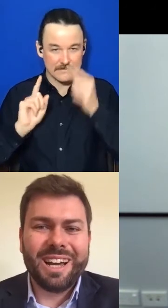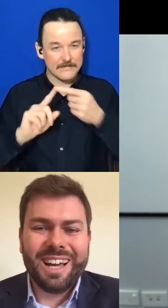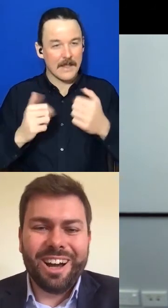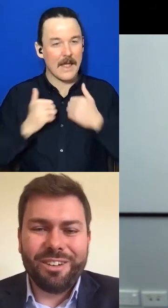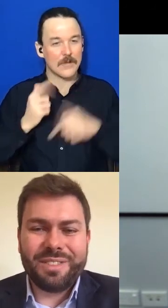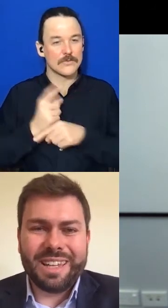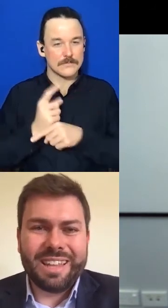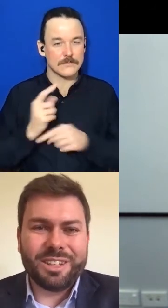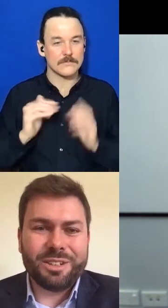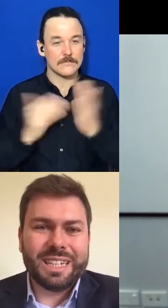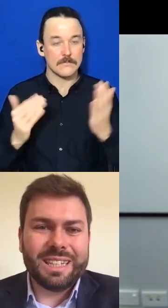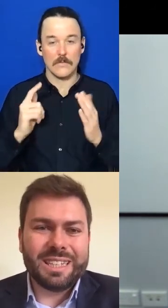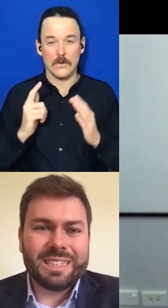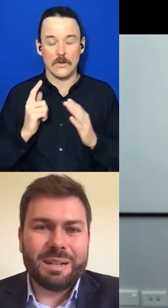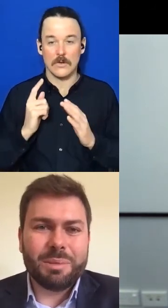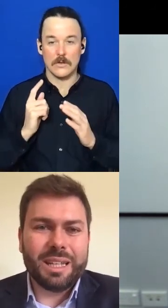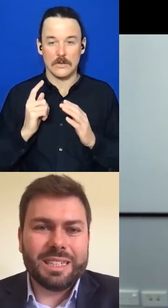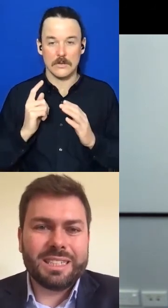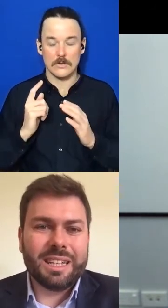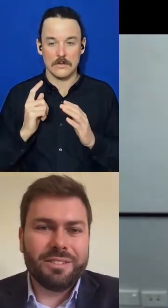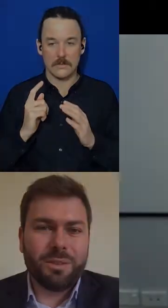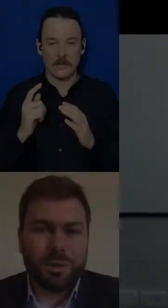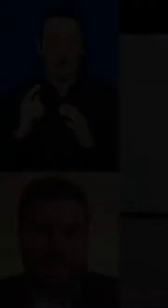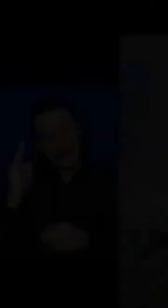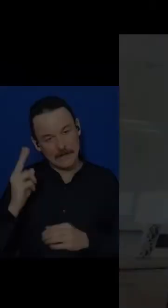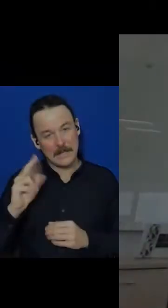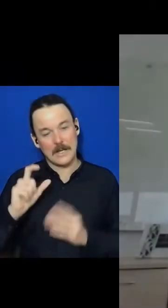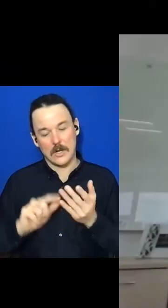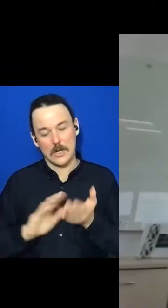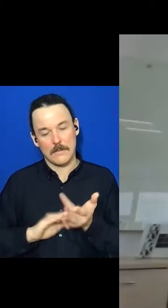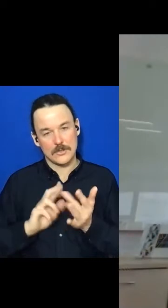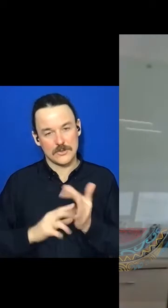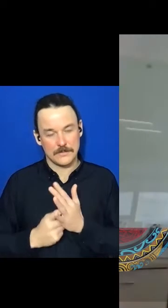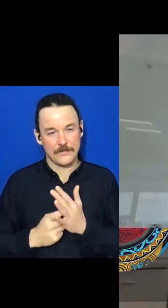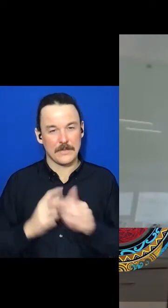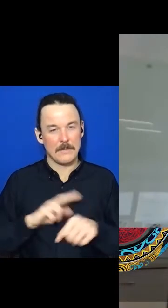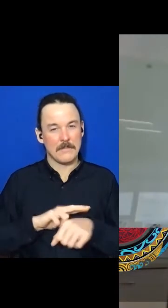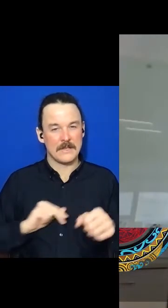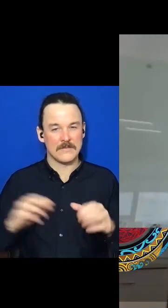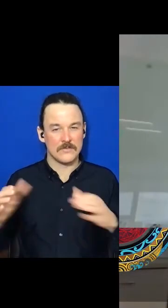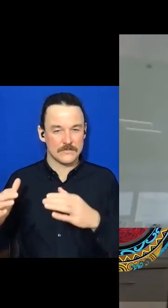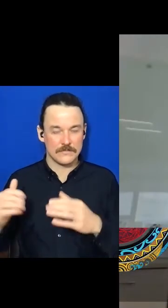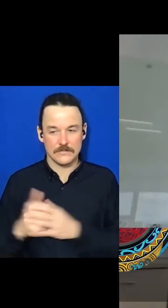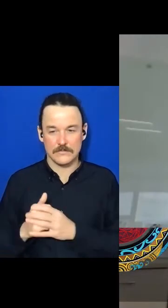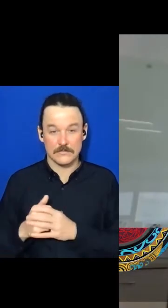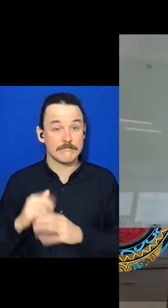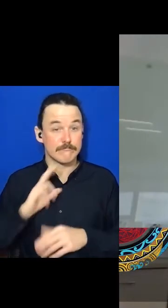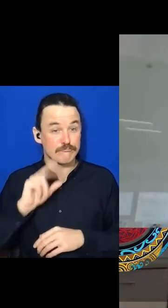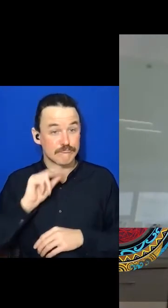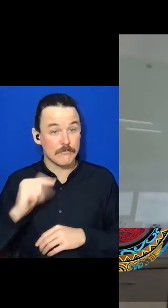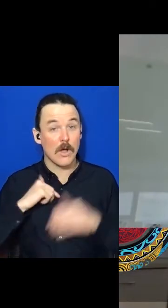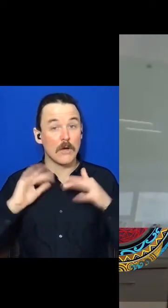Commissioner of the New Zealand Police Force. Well, I joined the police 37 years ago,